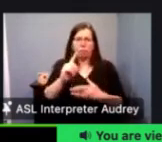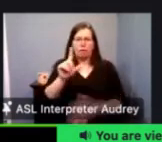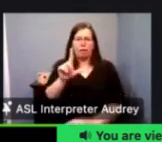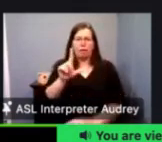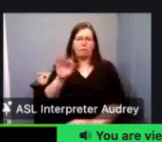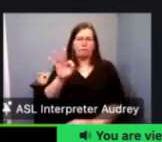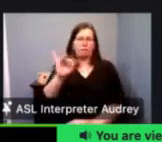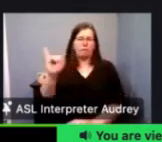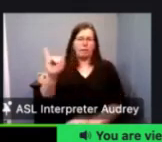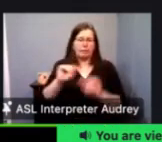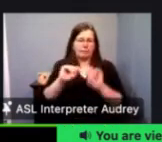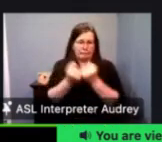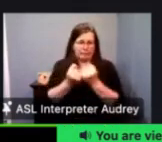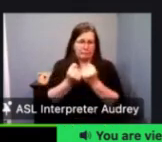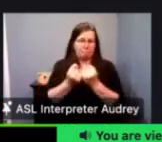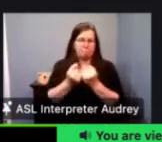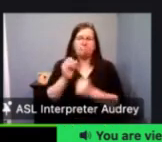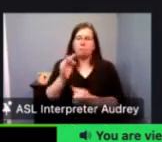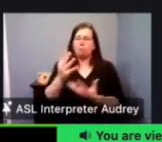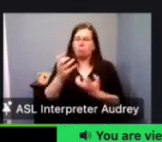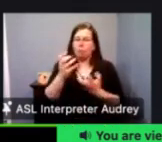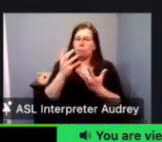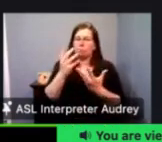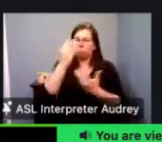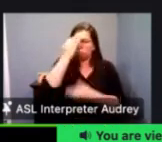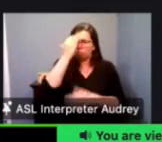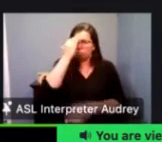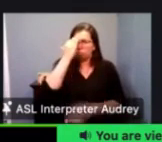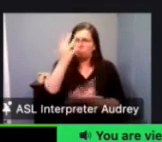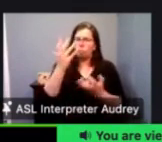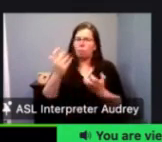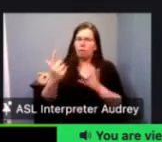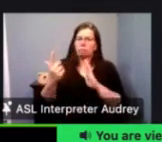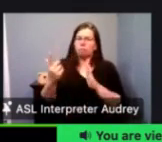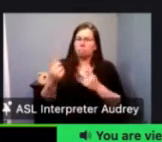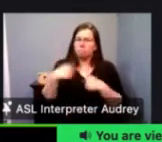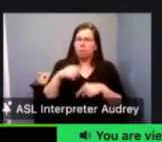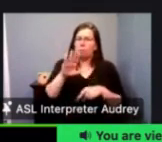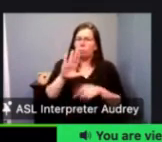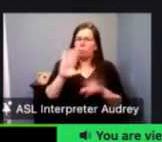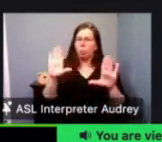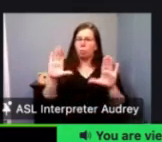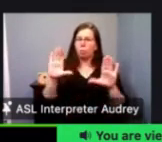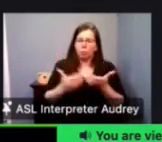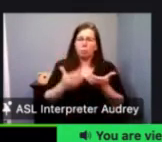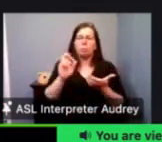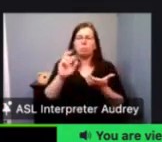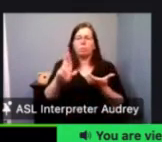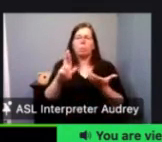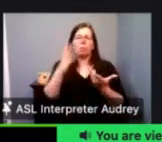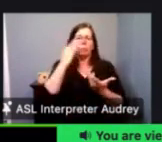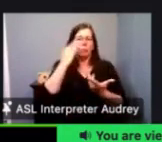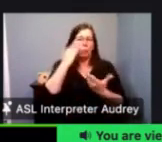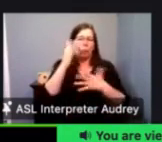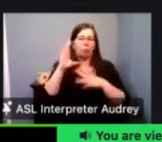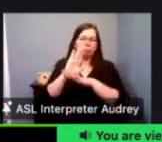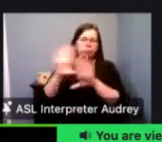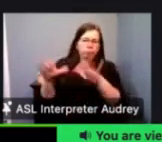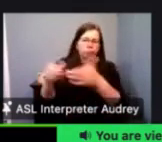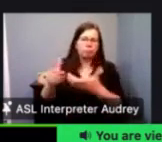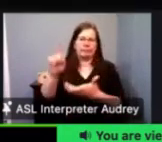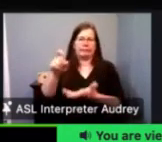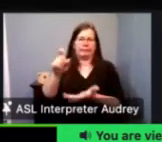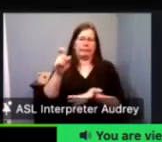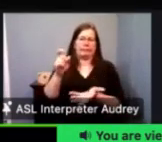team. If you all would like the LFI team to come out to your organization, or if you know of an organization that could